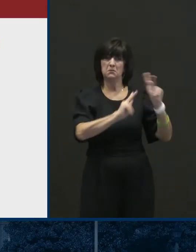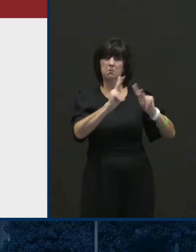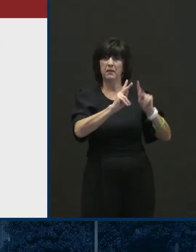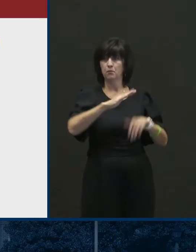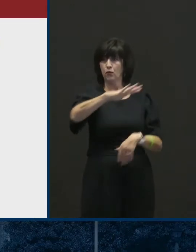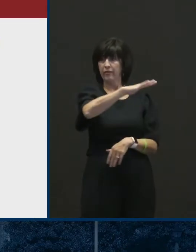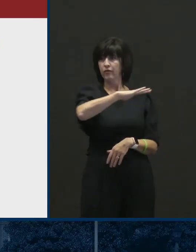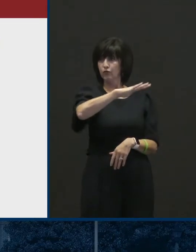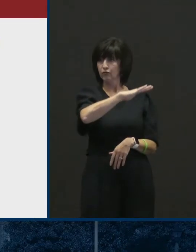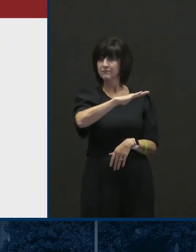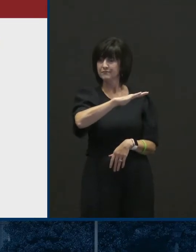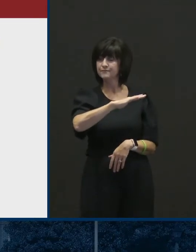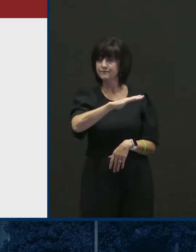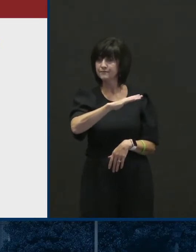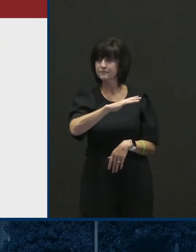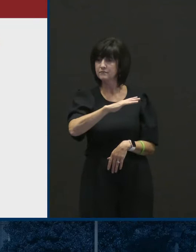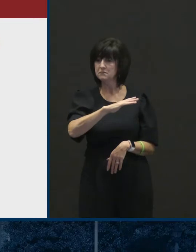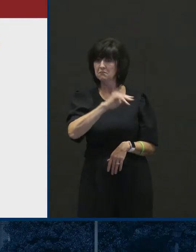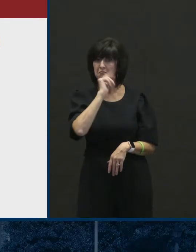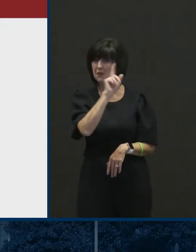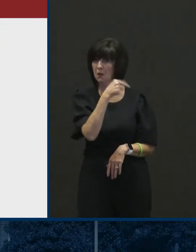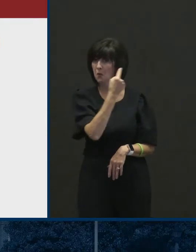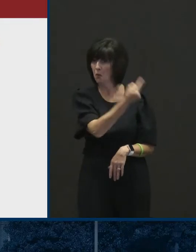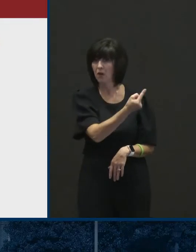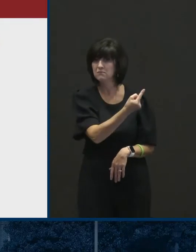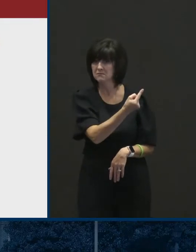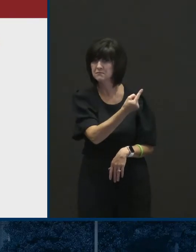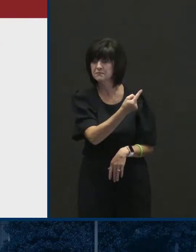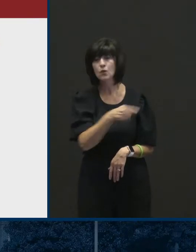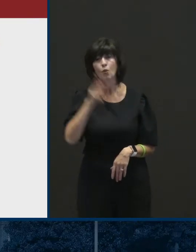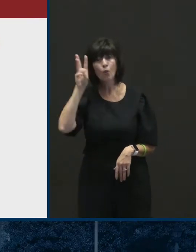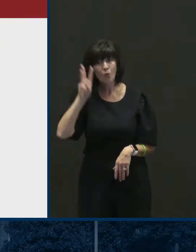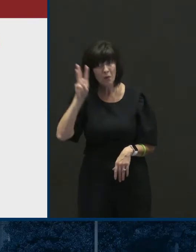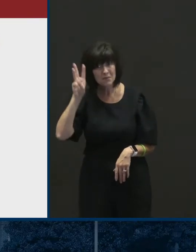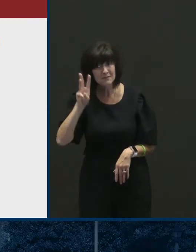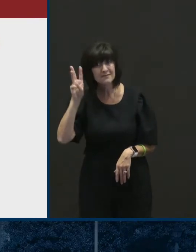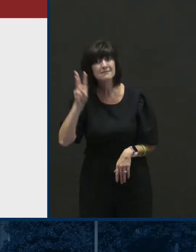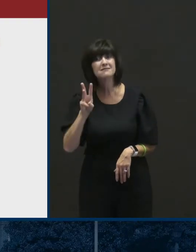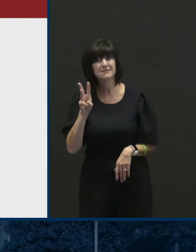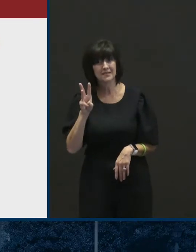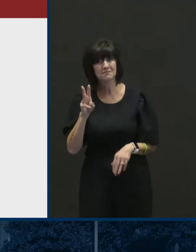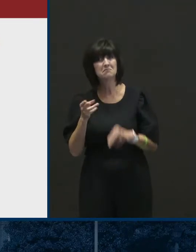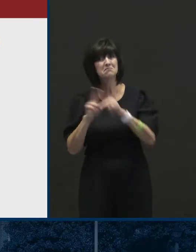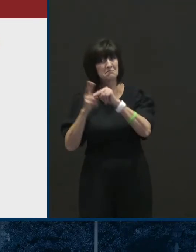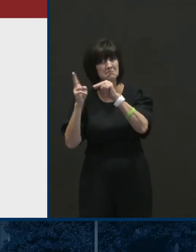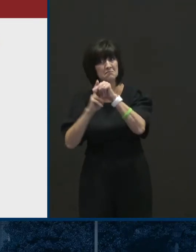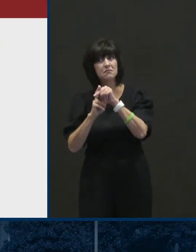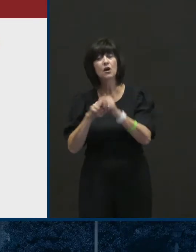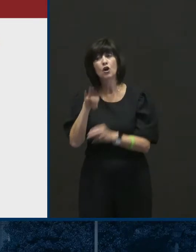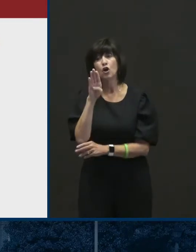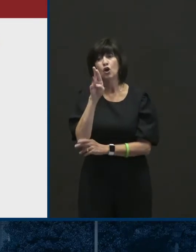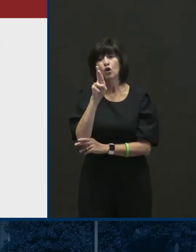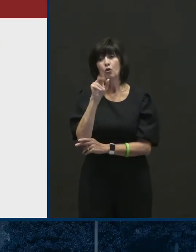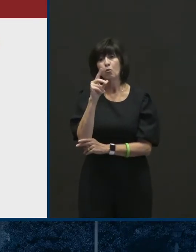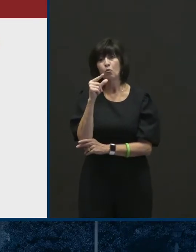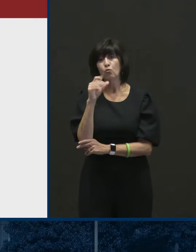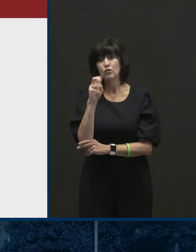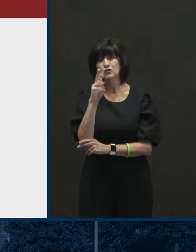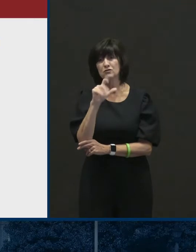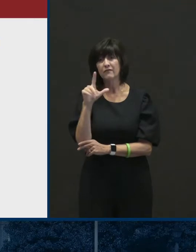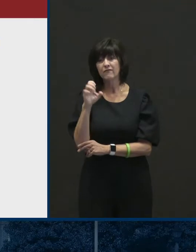data some increases in Wilmington as well as Bridgeville. In the Wilmington area,